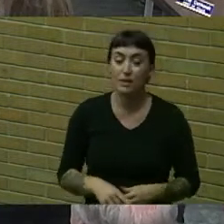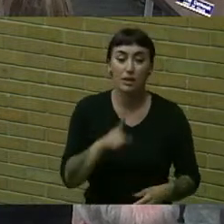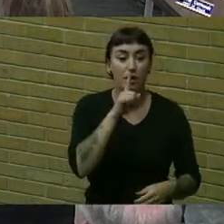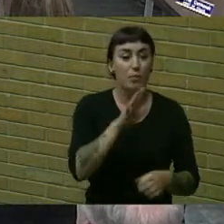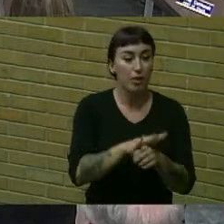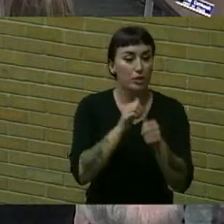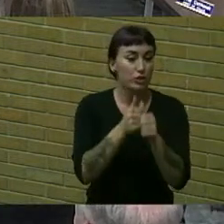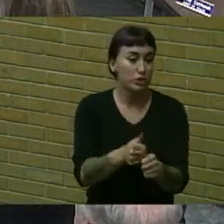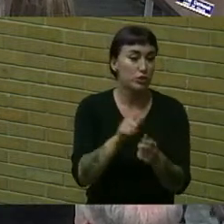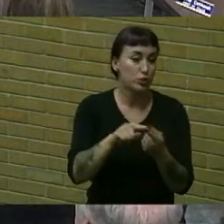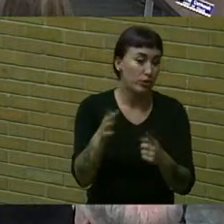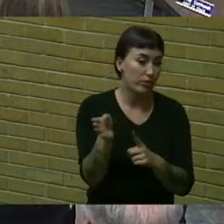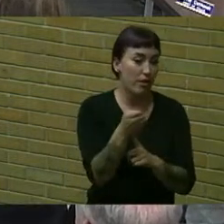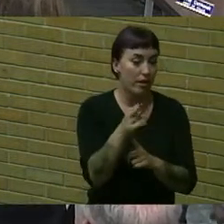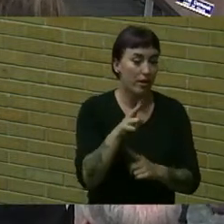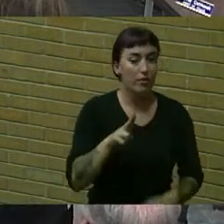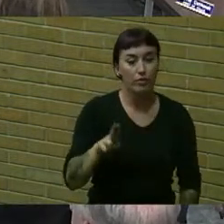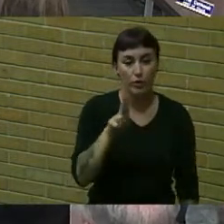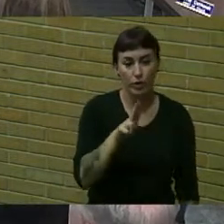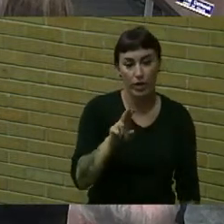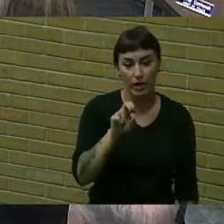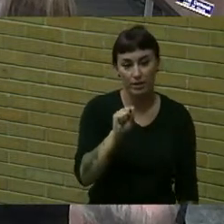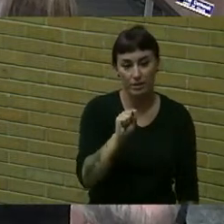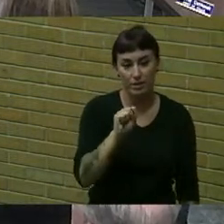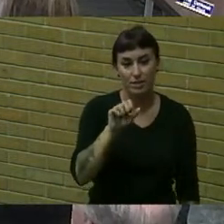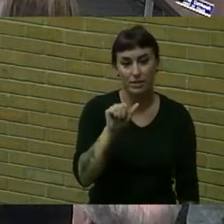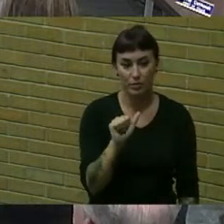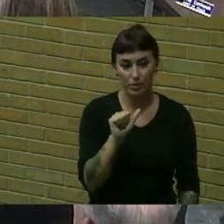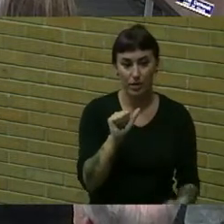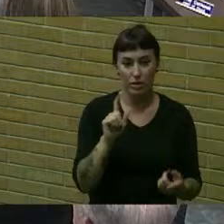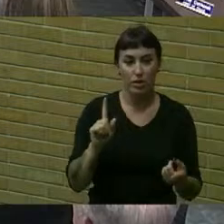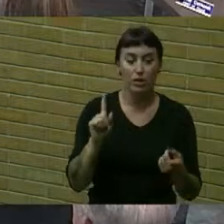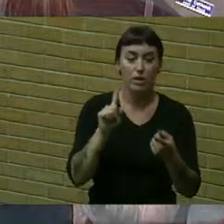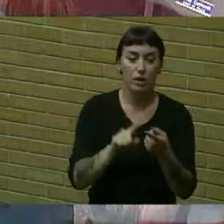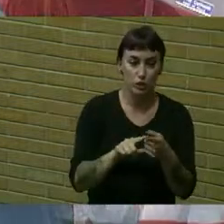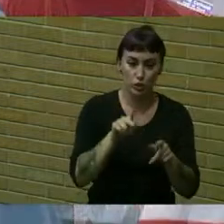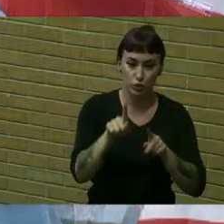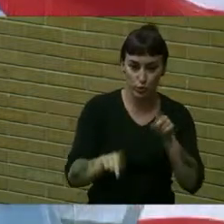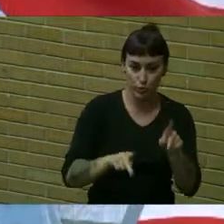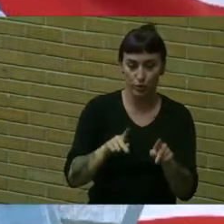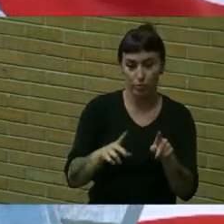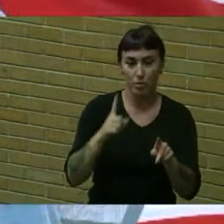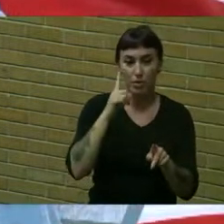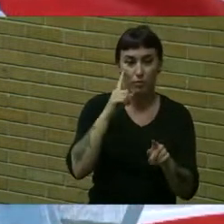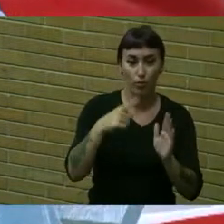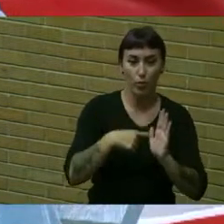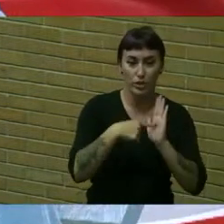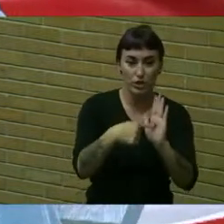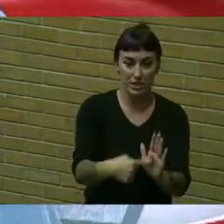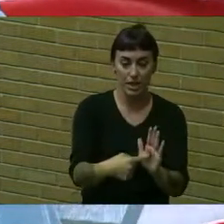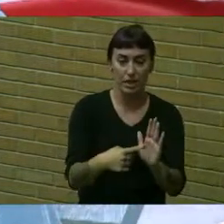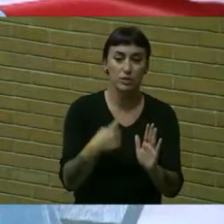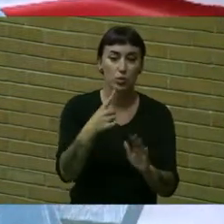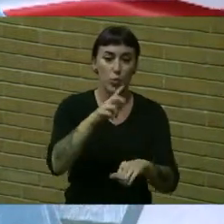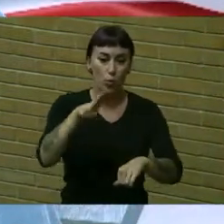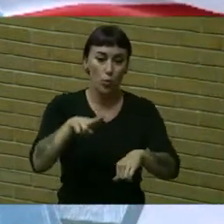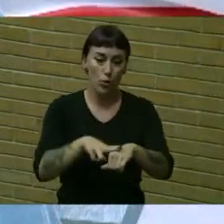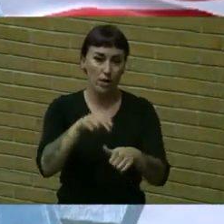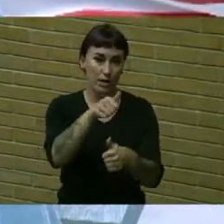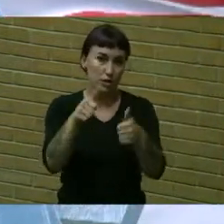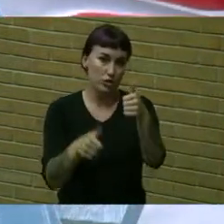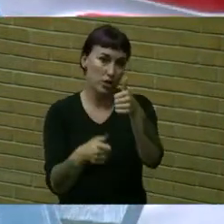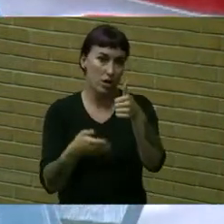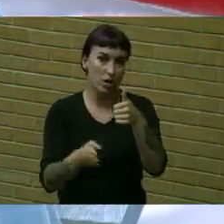I pledge allegiance to the flag of the United States of America and to the republic for which it stands,